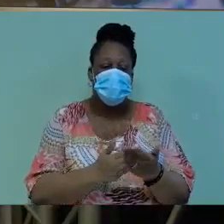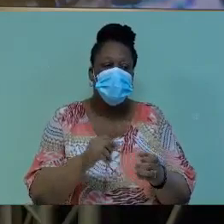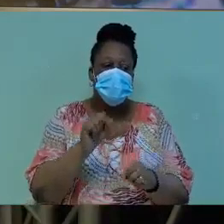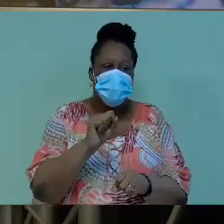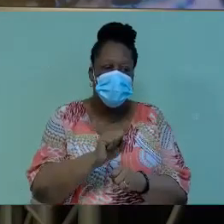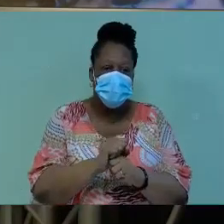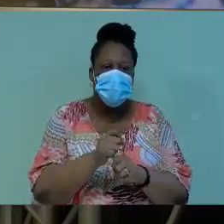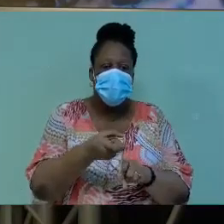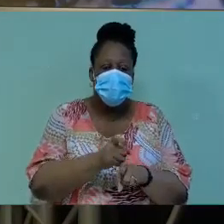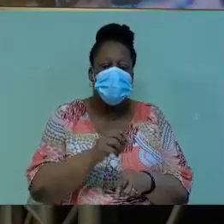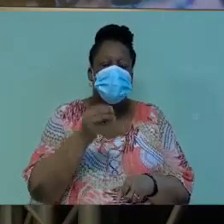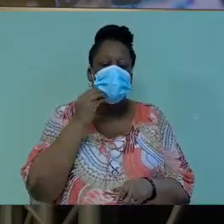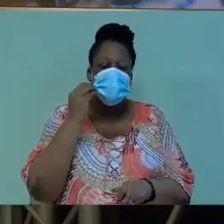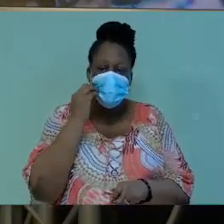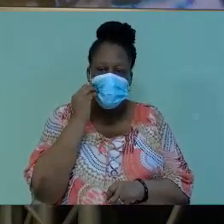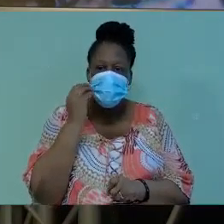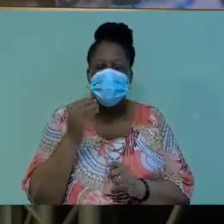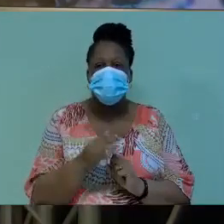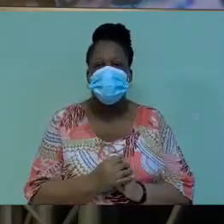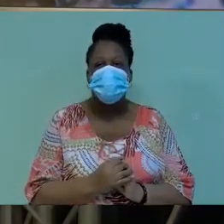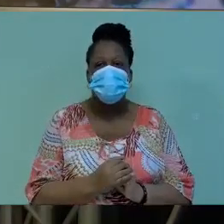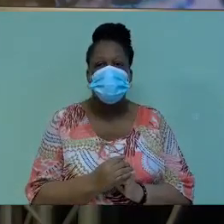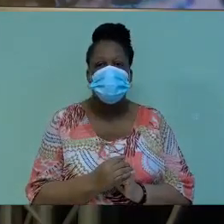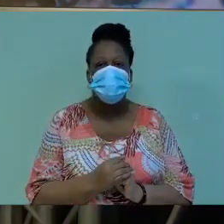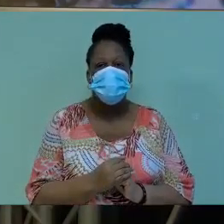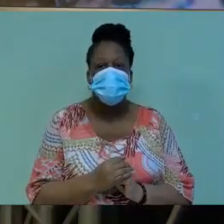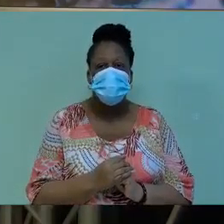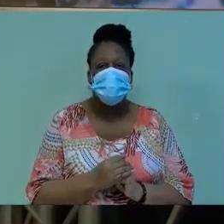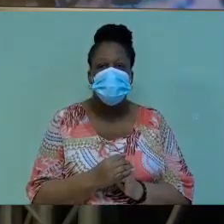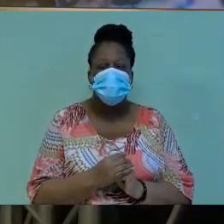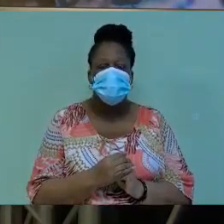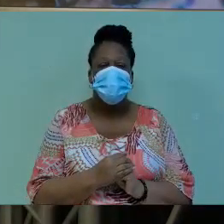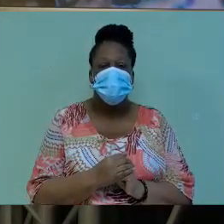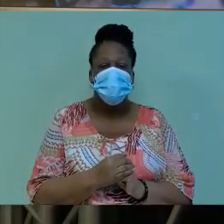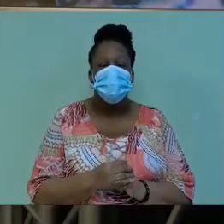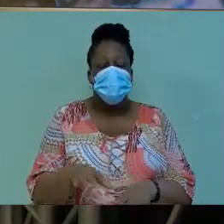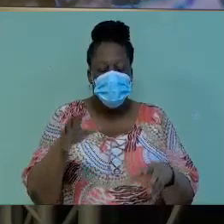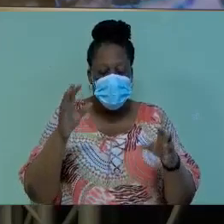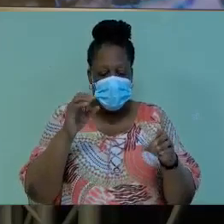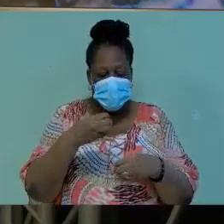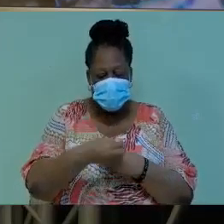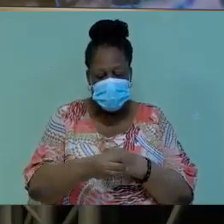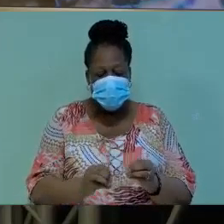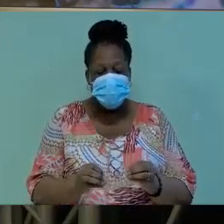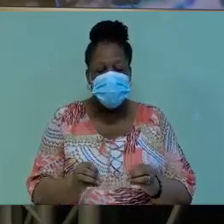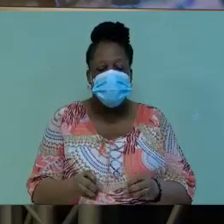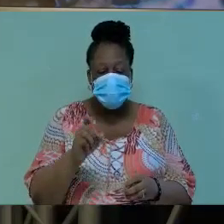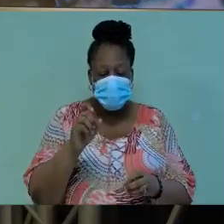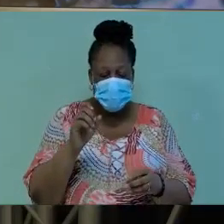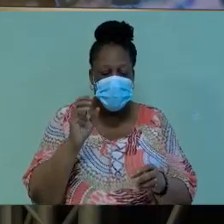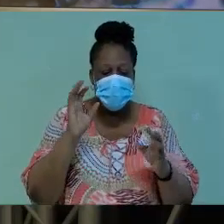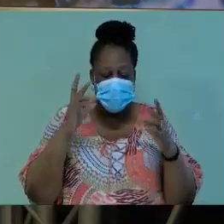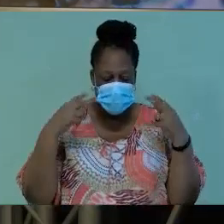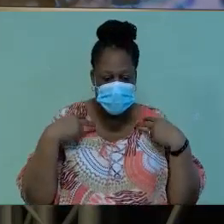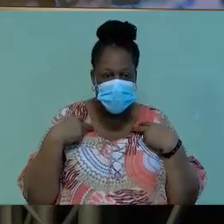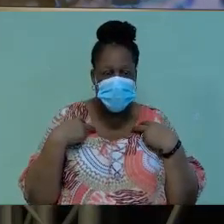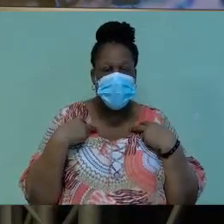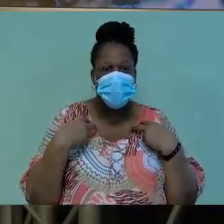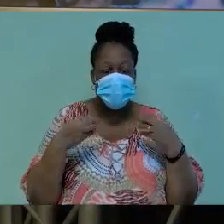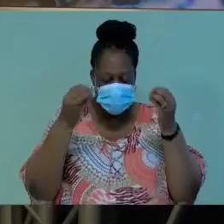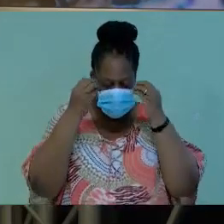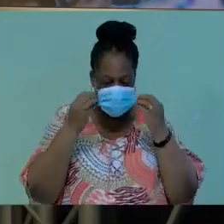The Accountant General Department has instituted all the guidelines and protocols issued by the government through its various